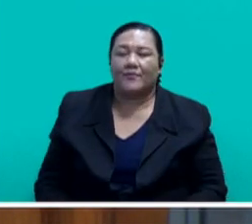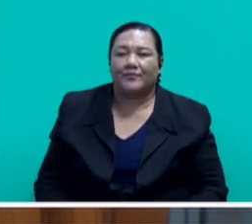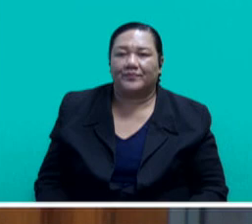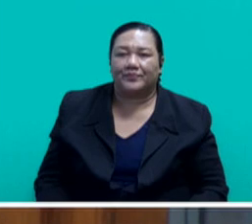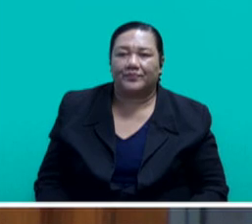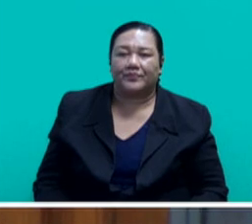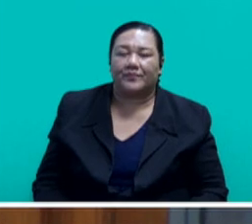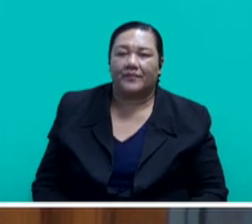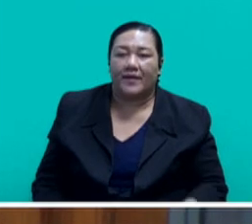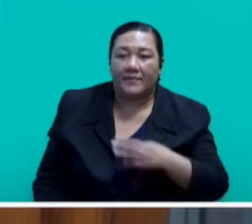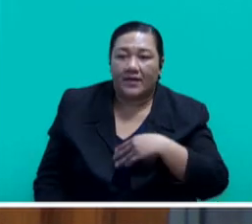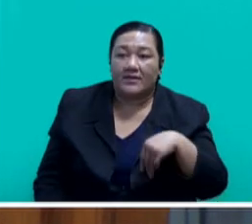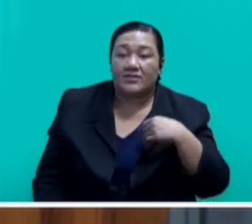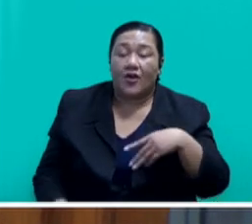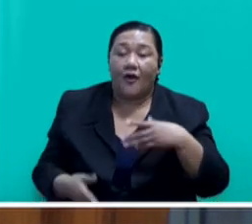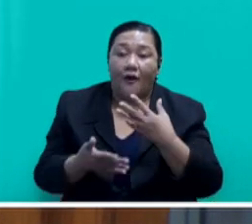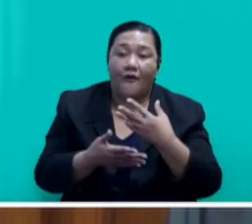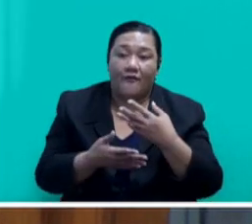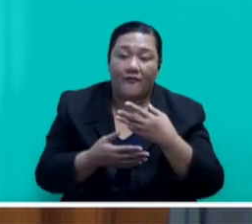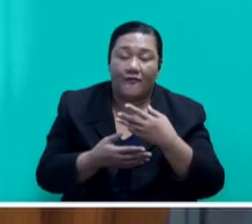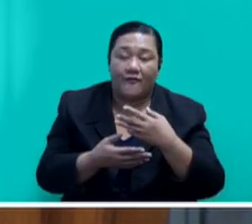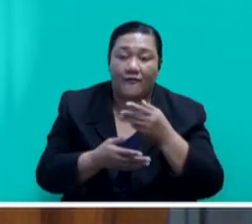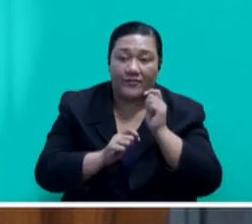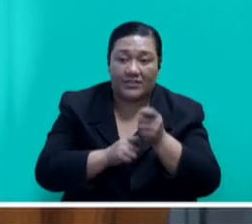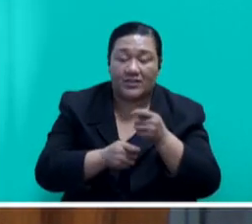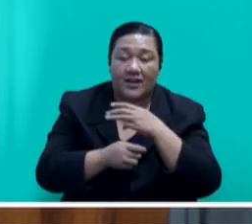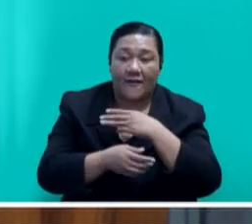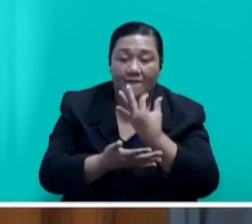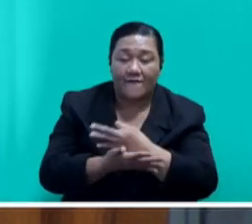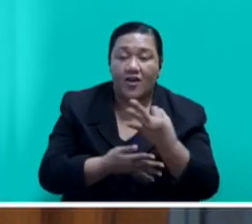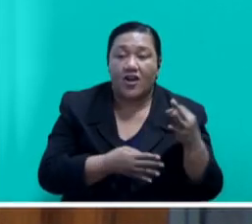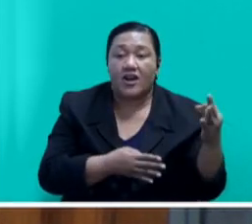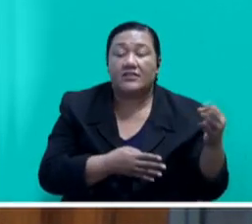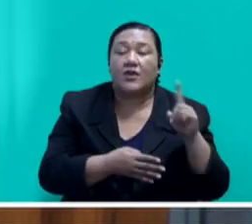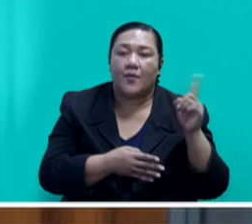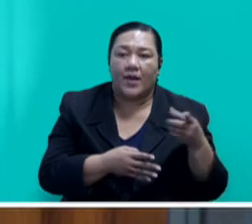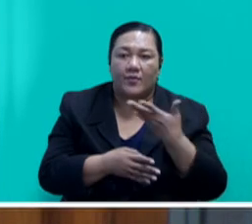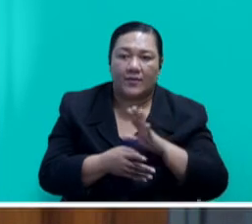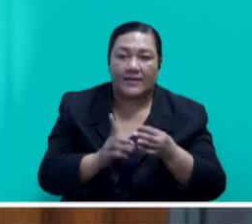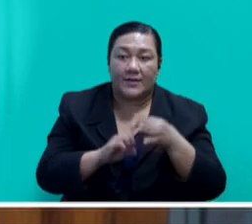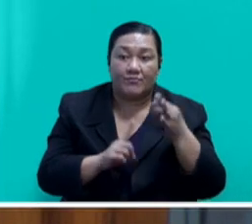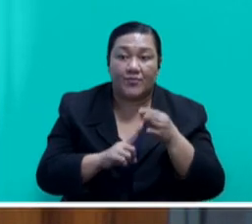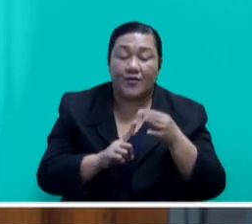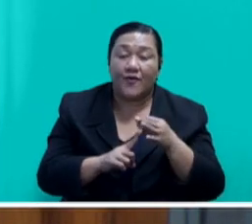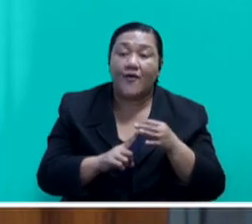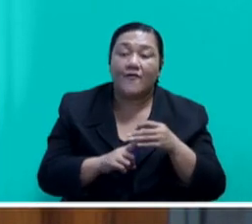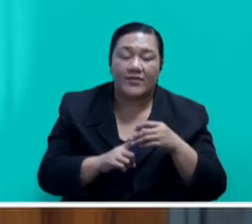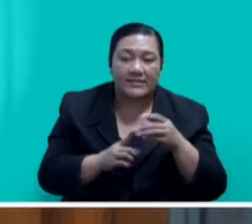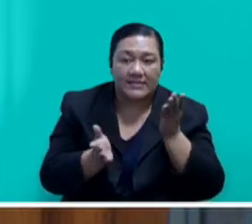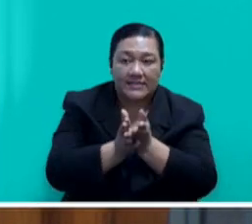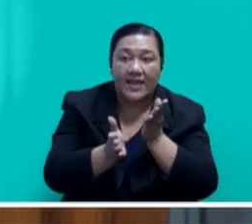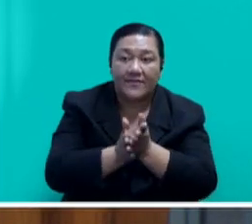the Minister of Fisheries and Forestry will escalate, widen and increase our drive to improve service delivery, maximize